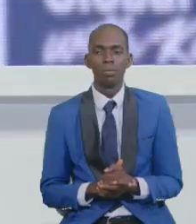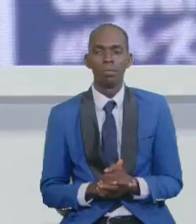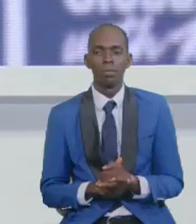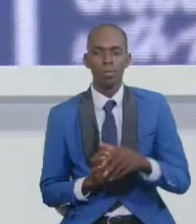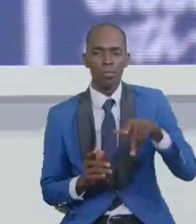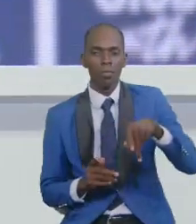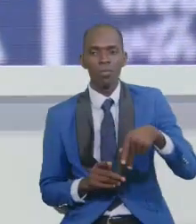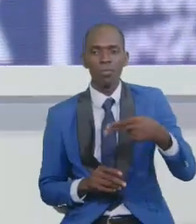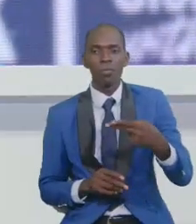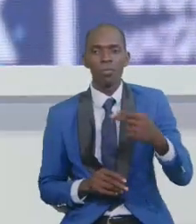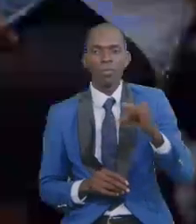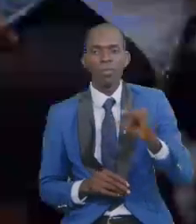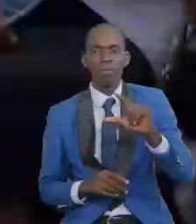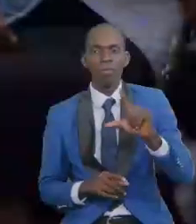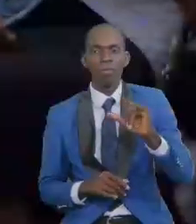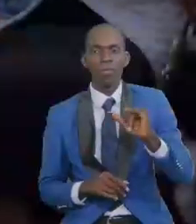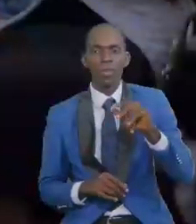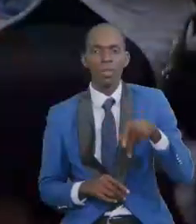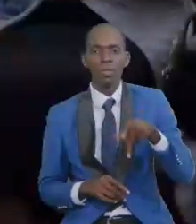Philippians chapter 2, verse 3.